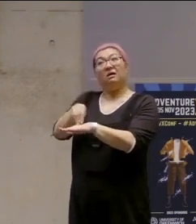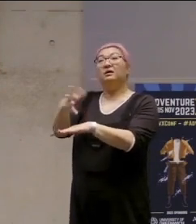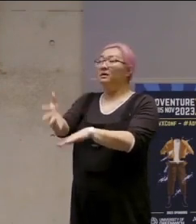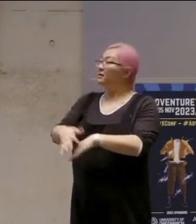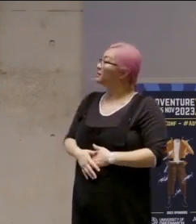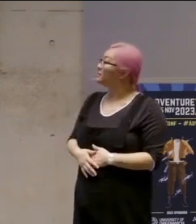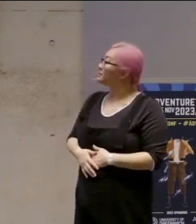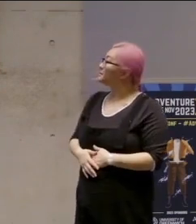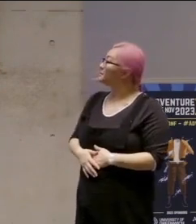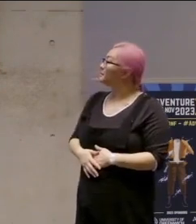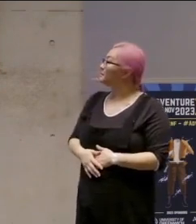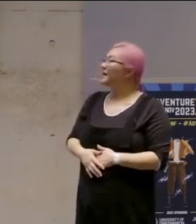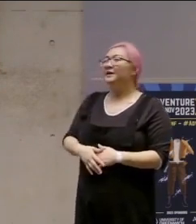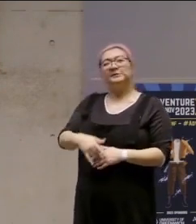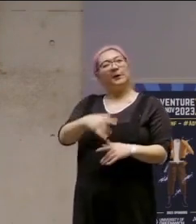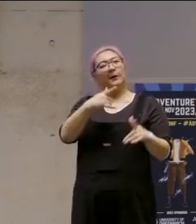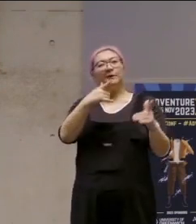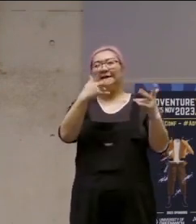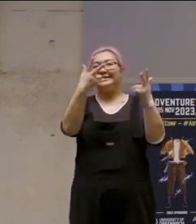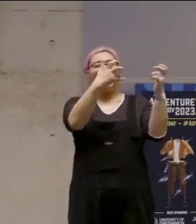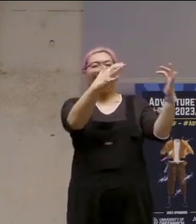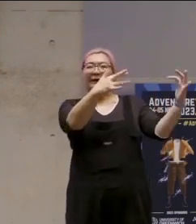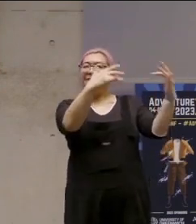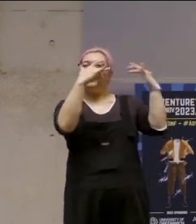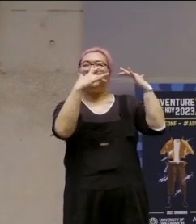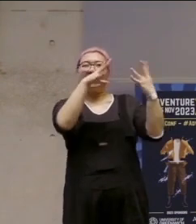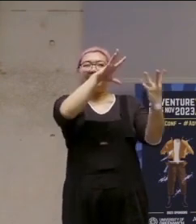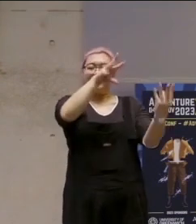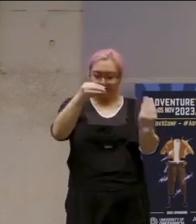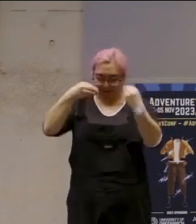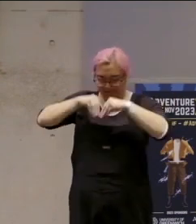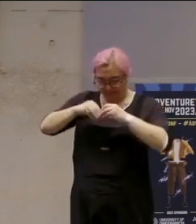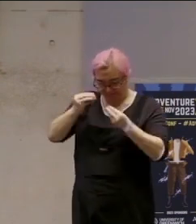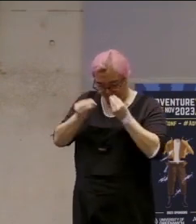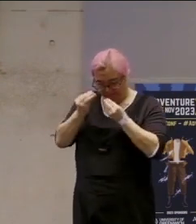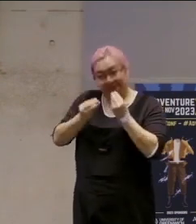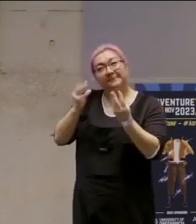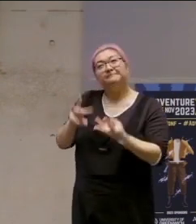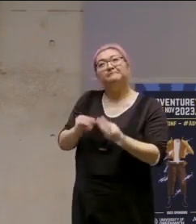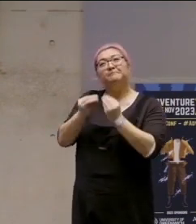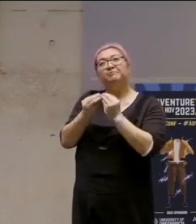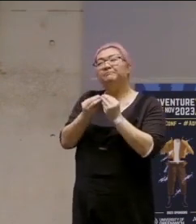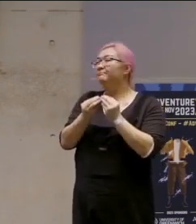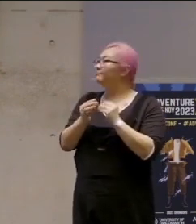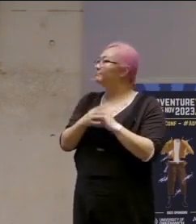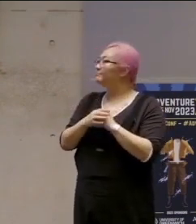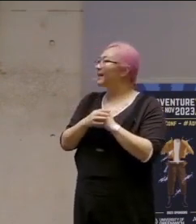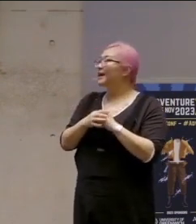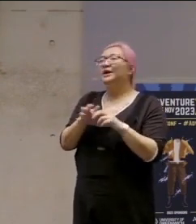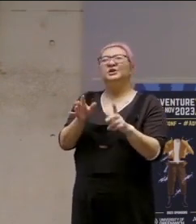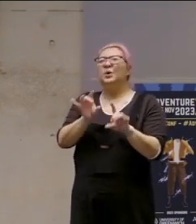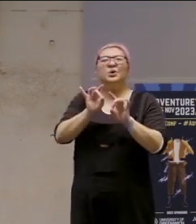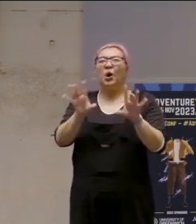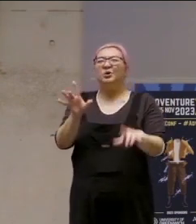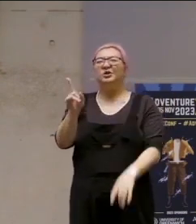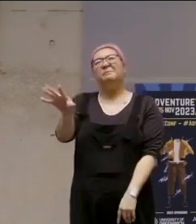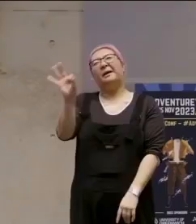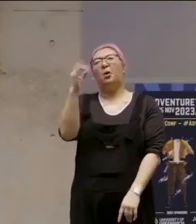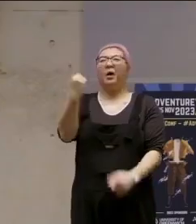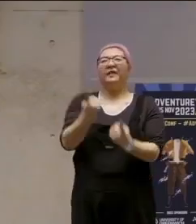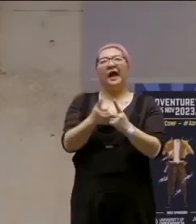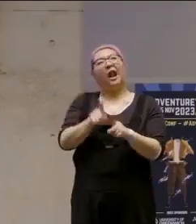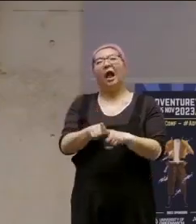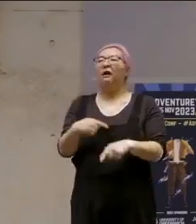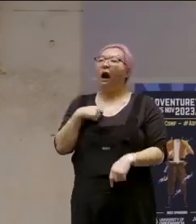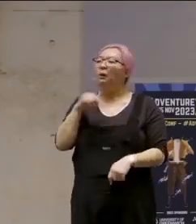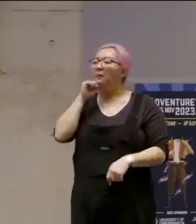things and getting really creative with it. It's not even just enough to go, I'm going to depict Deptford High Street, or I'm going to depict Tower Bridge, or